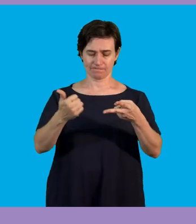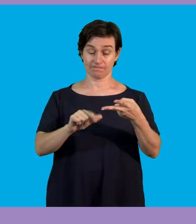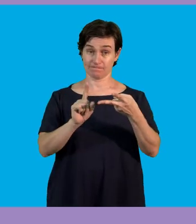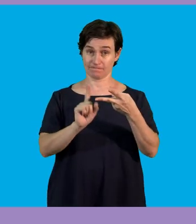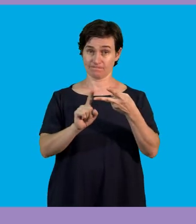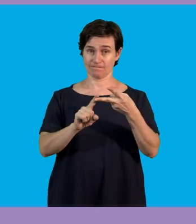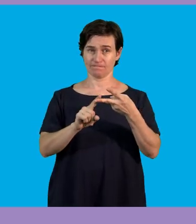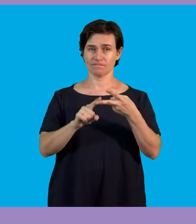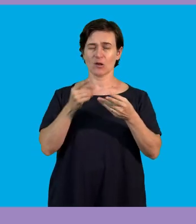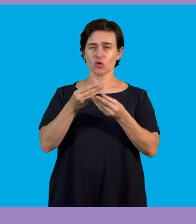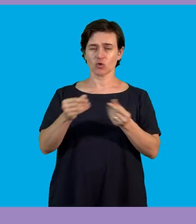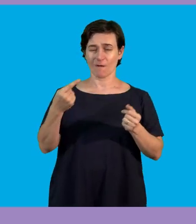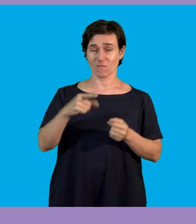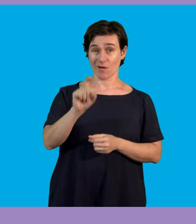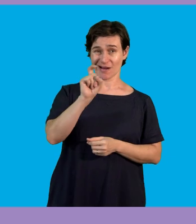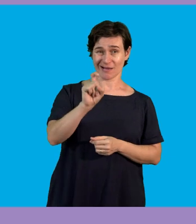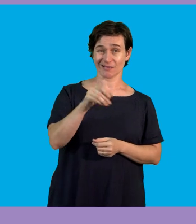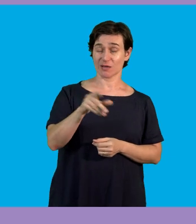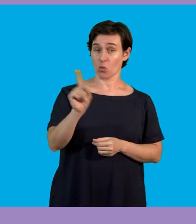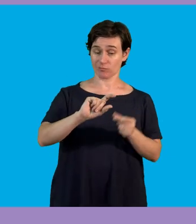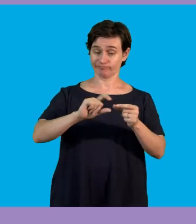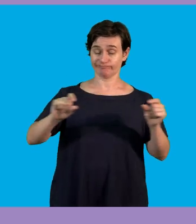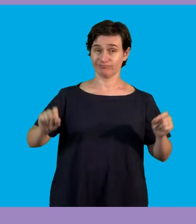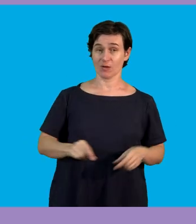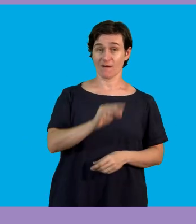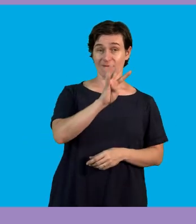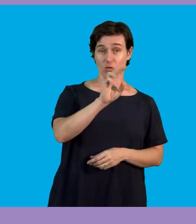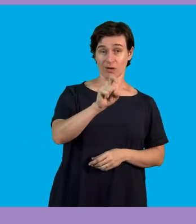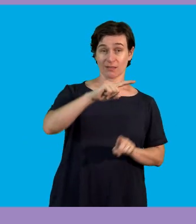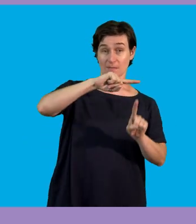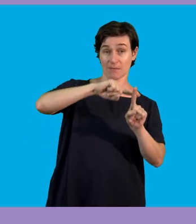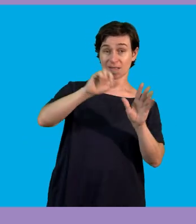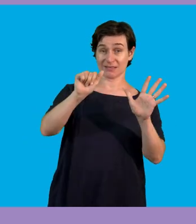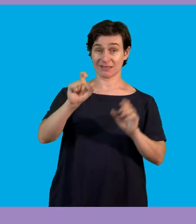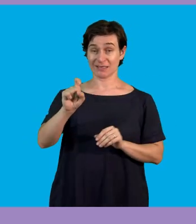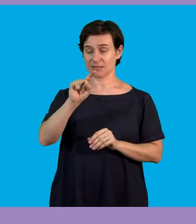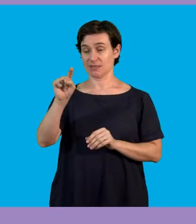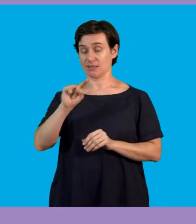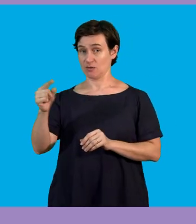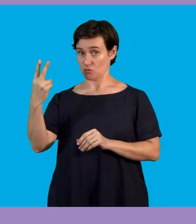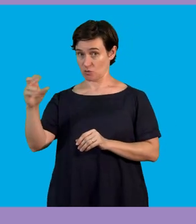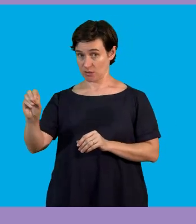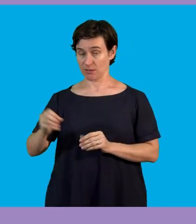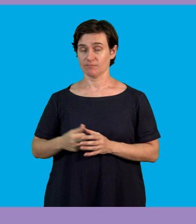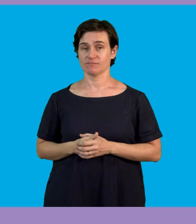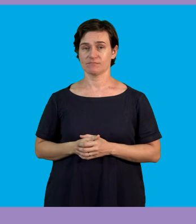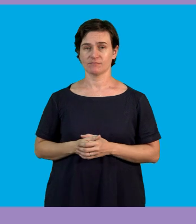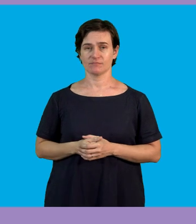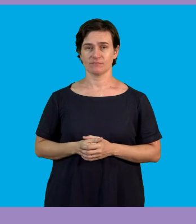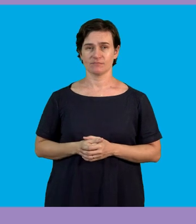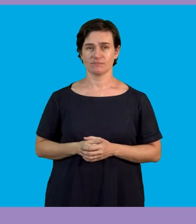Let's look at the next one. Solve for x in 4x plus 6x equals to 20.